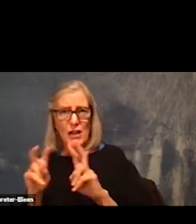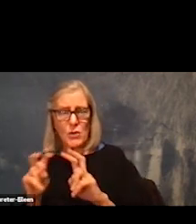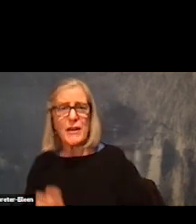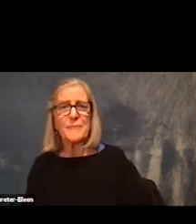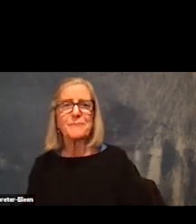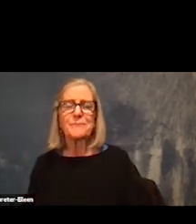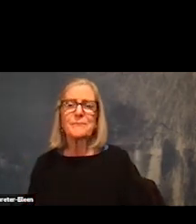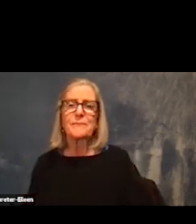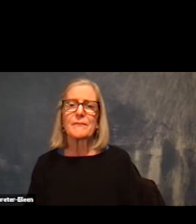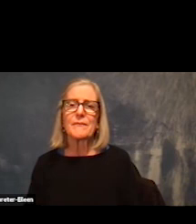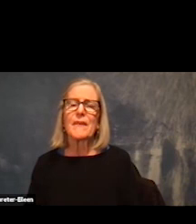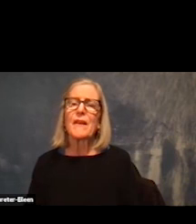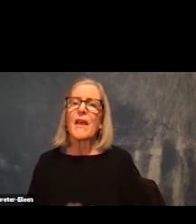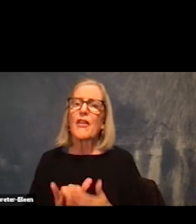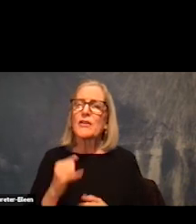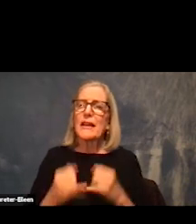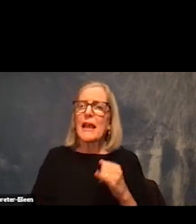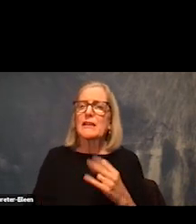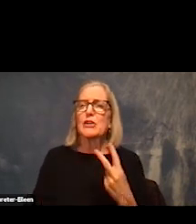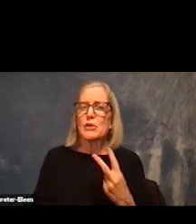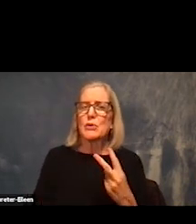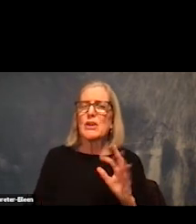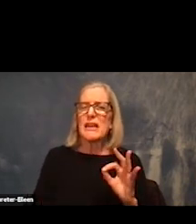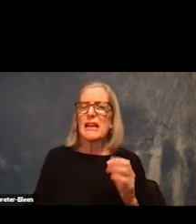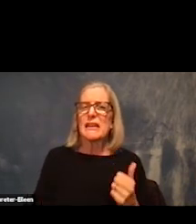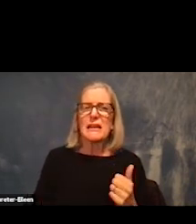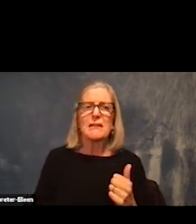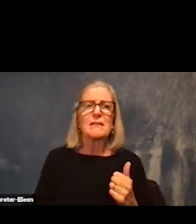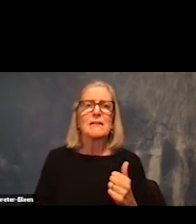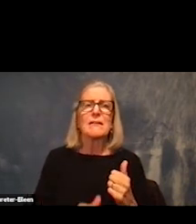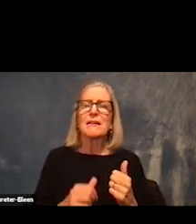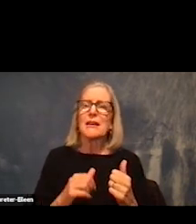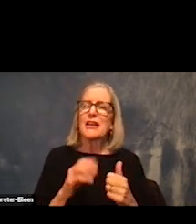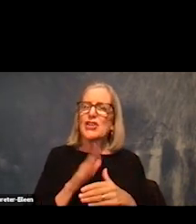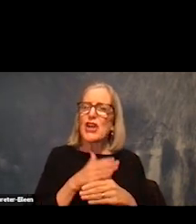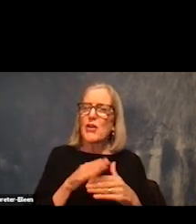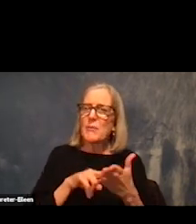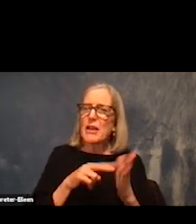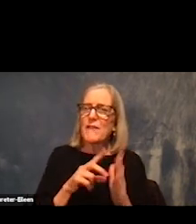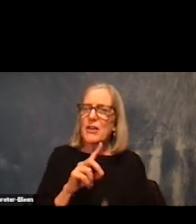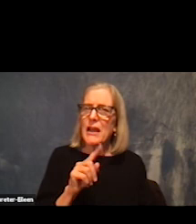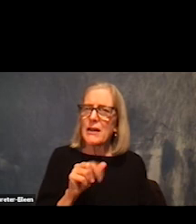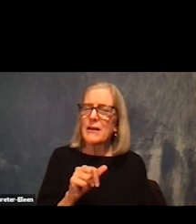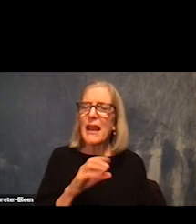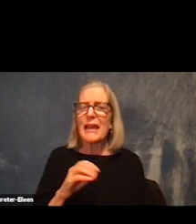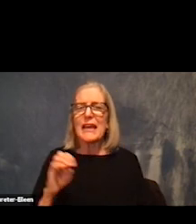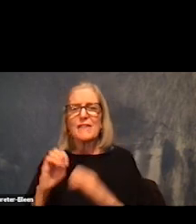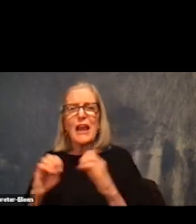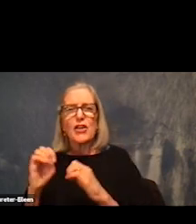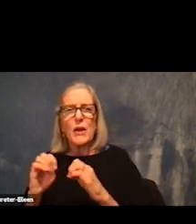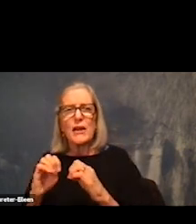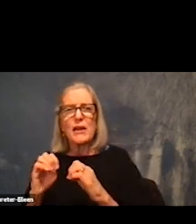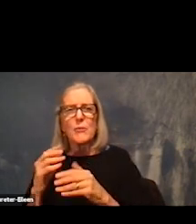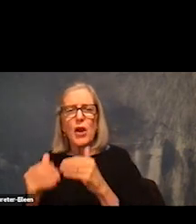to evaluation, or look back over any of the tips. And rather than give you 1 minute, I'd like to invite you to post